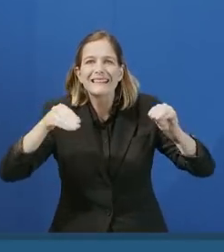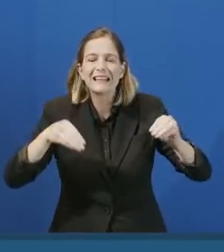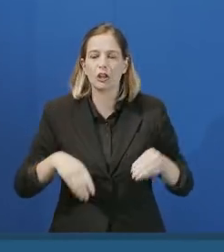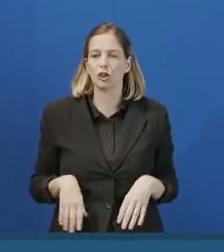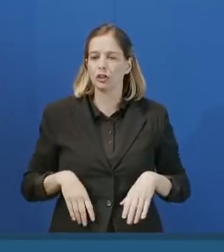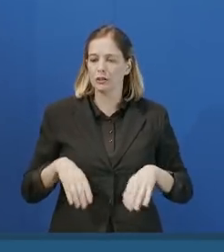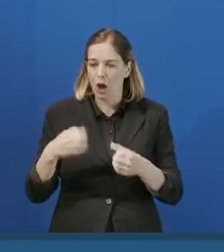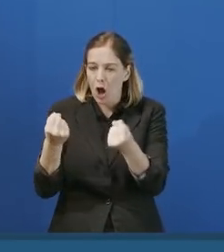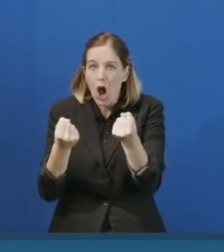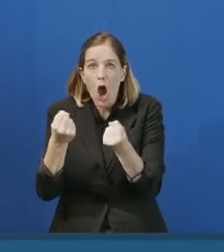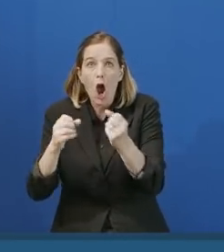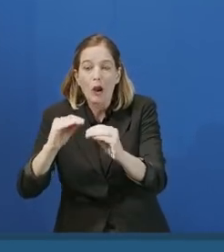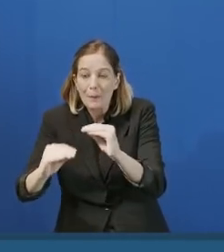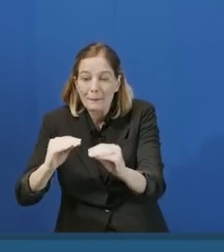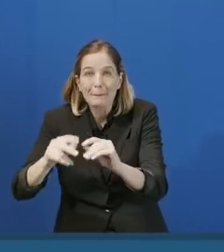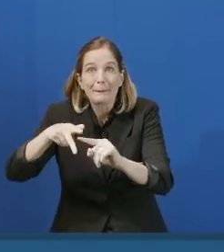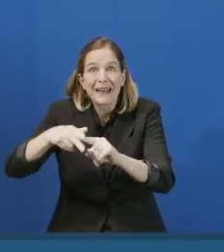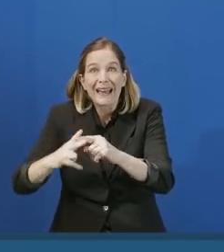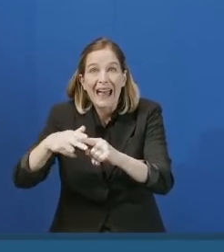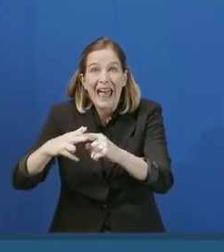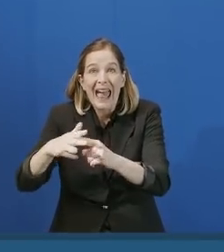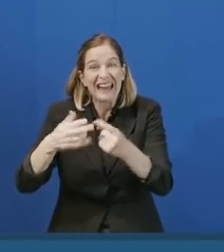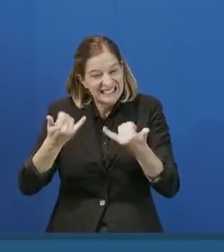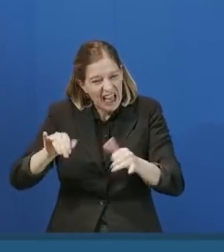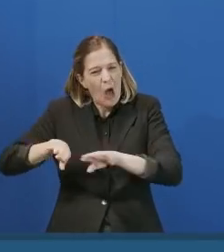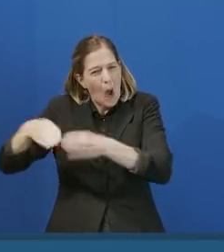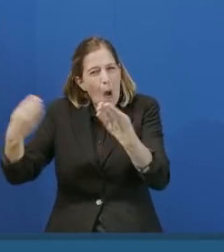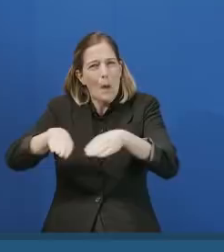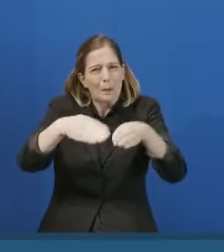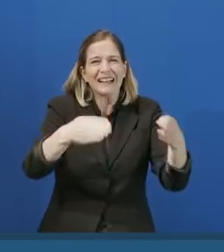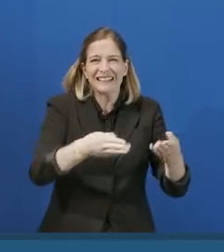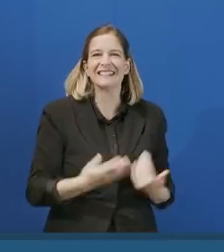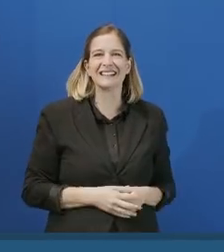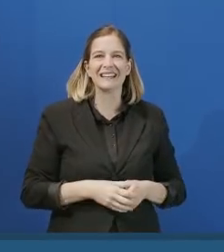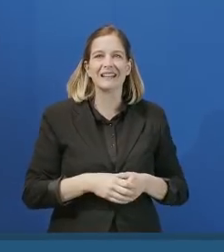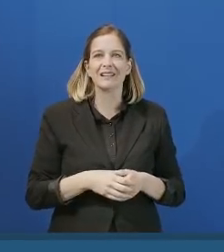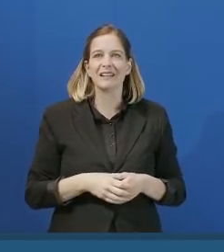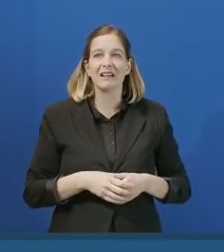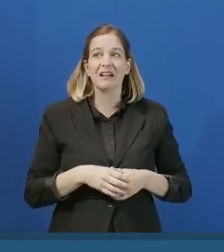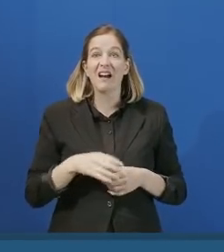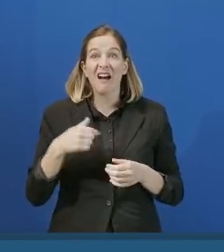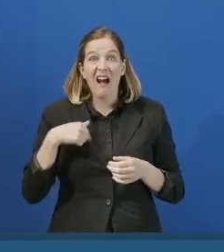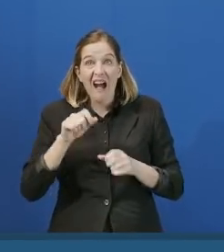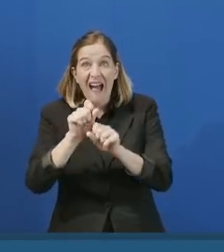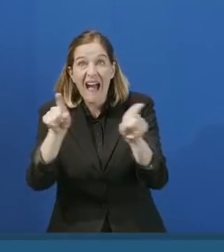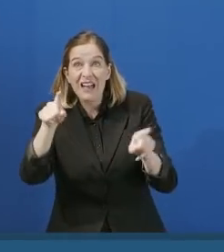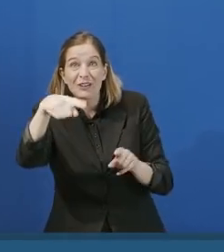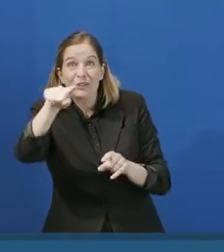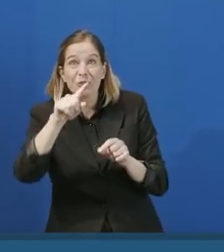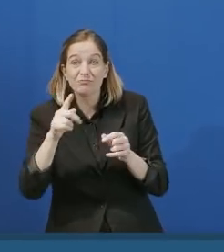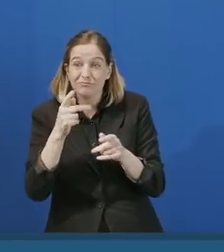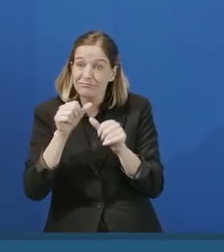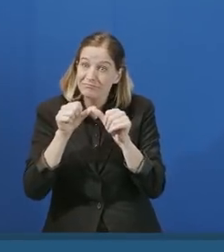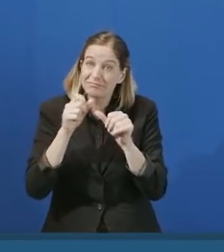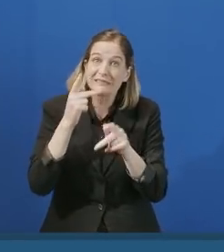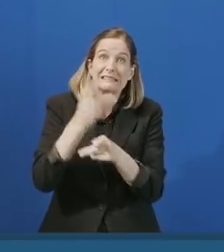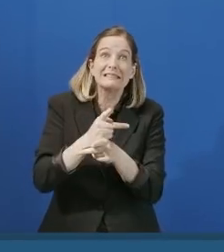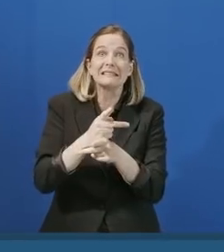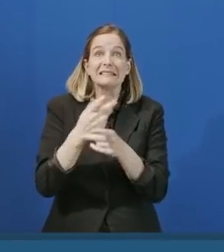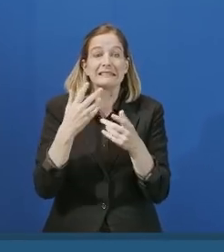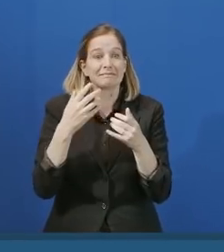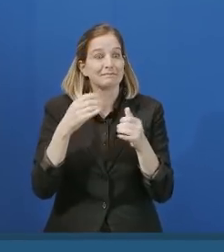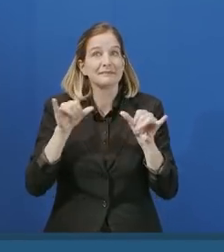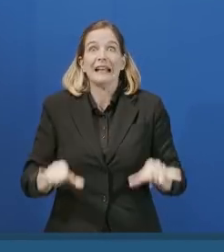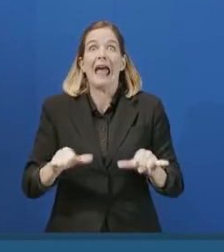I asked people to be healthy. They've been out in our state parks, hiking and running and walking. A lot of the folks